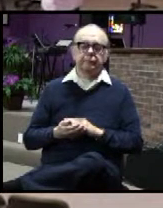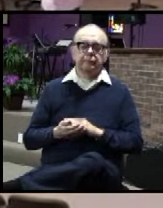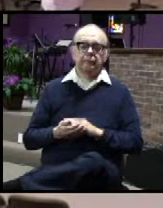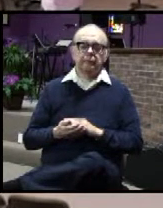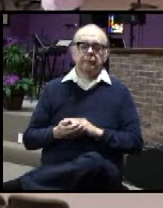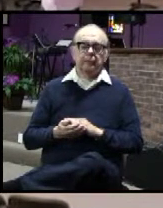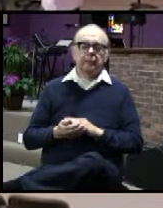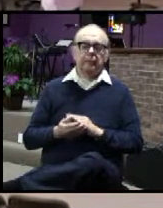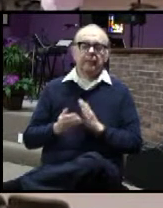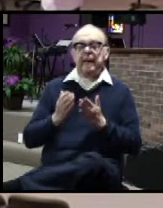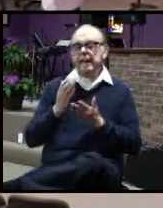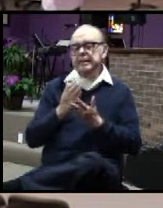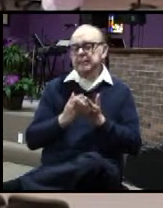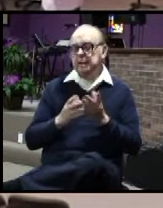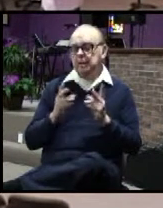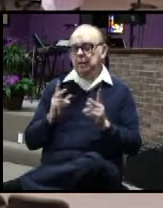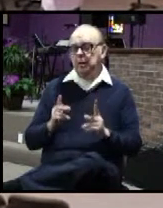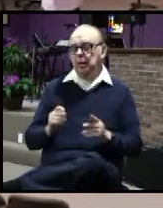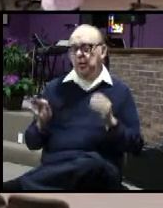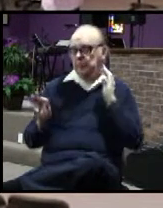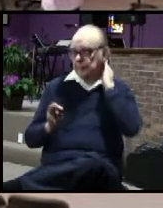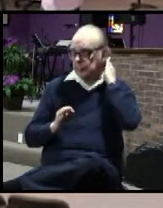somebody of character.